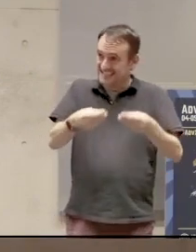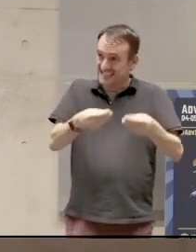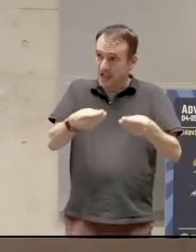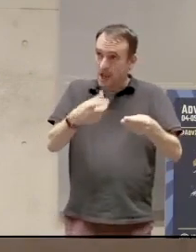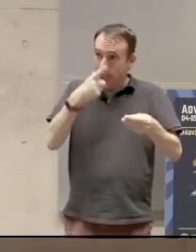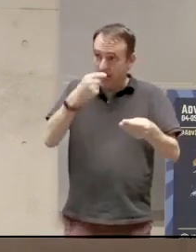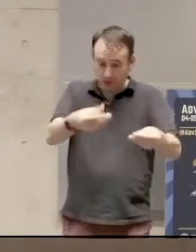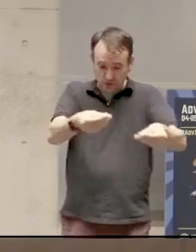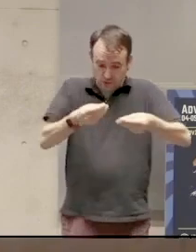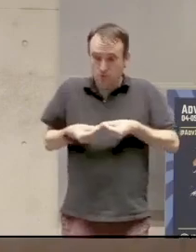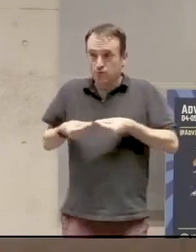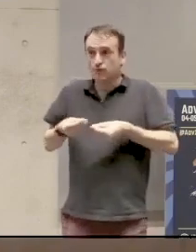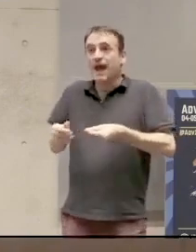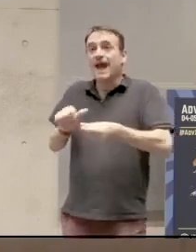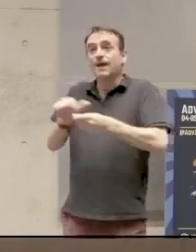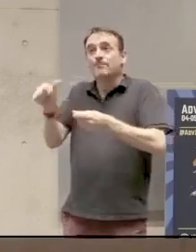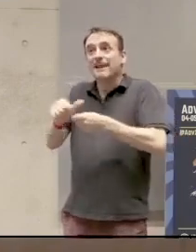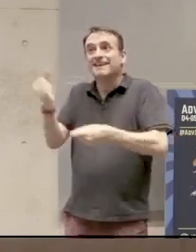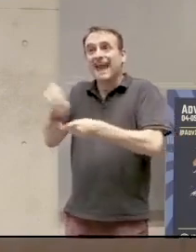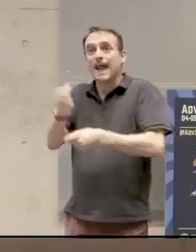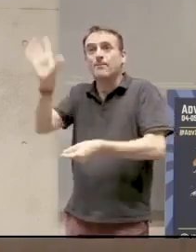them.